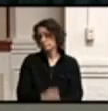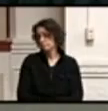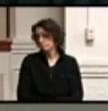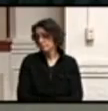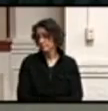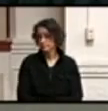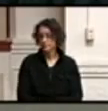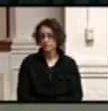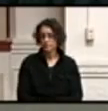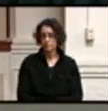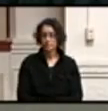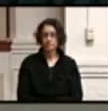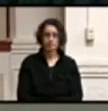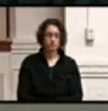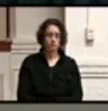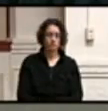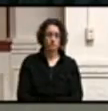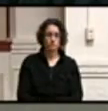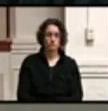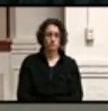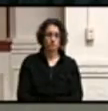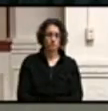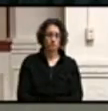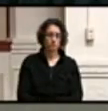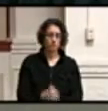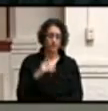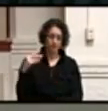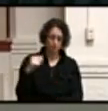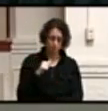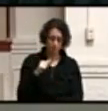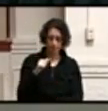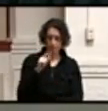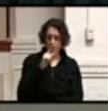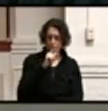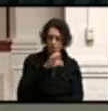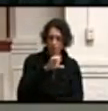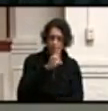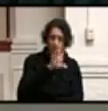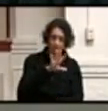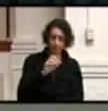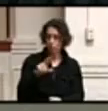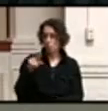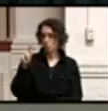And then whether they're paying the $75 or the $175, I mean, either one is acceptable.